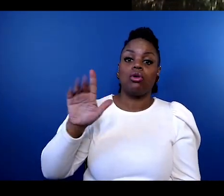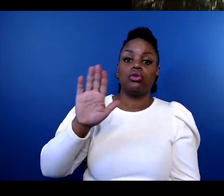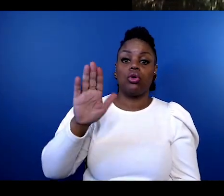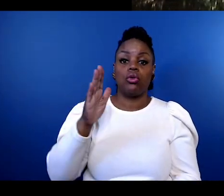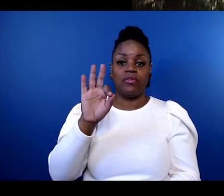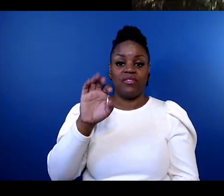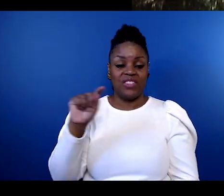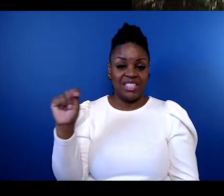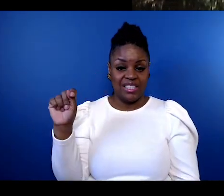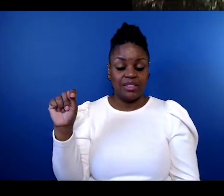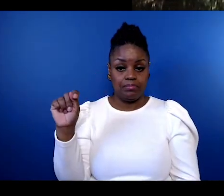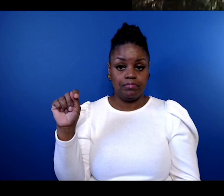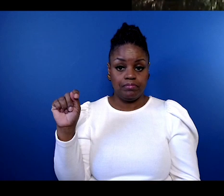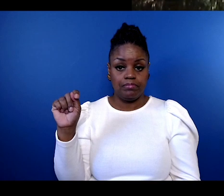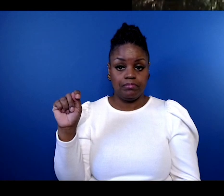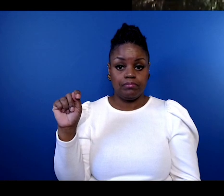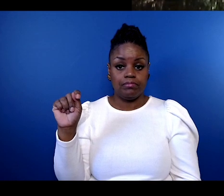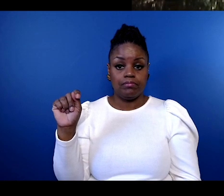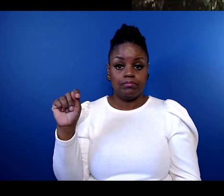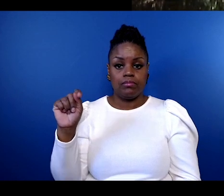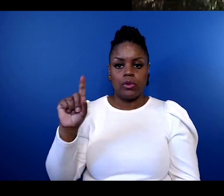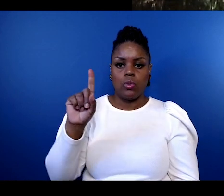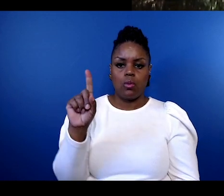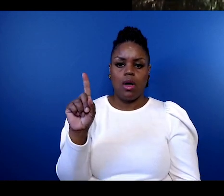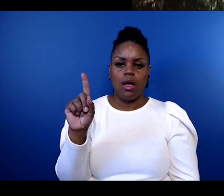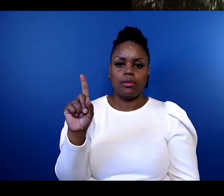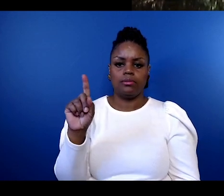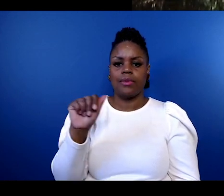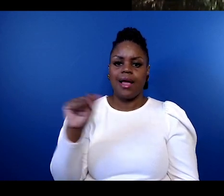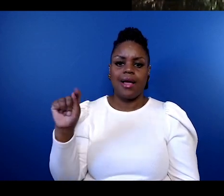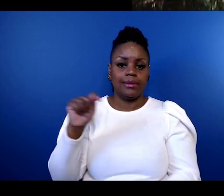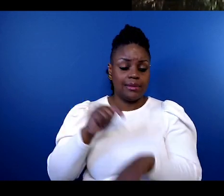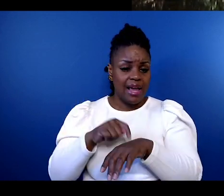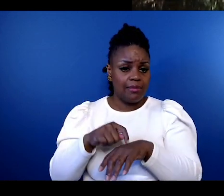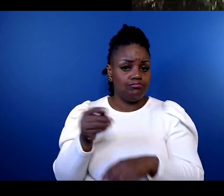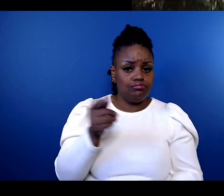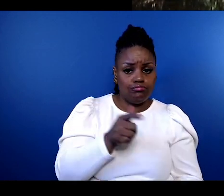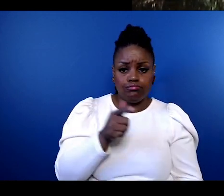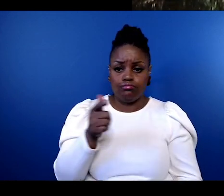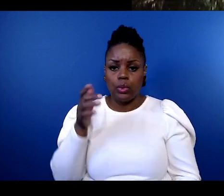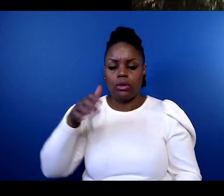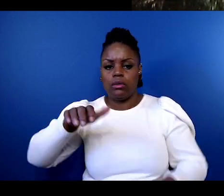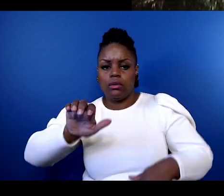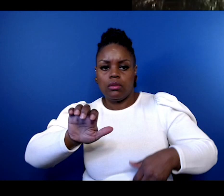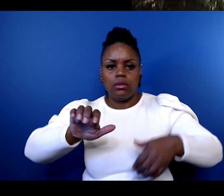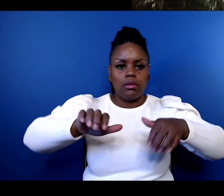Pressing the heels one at a time into your mat.